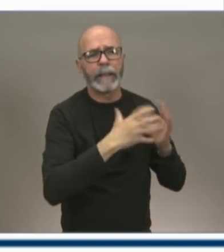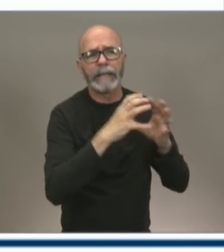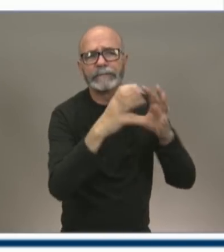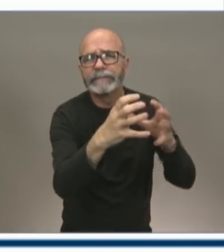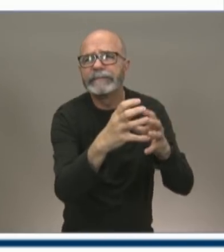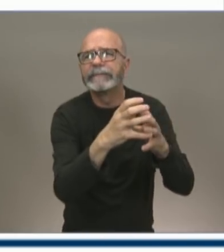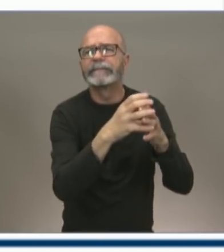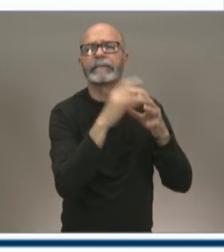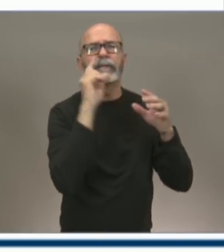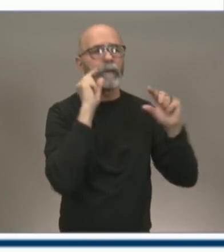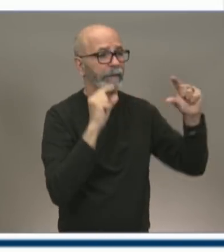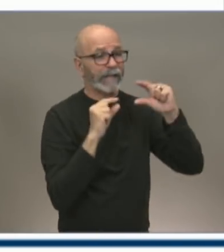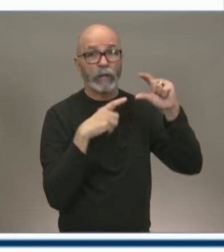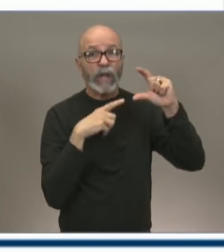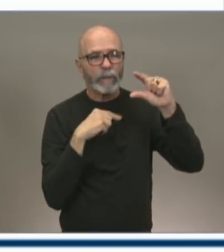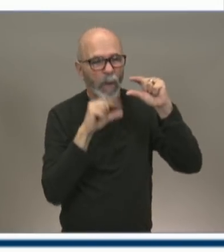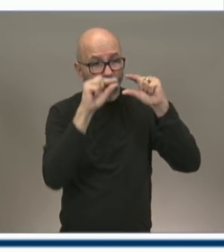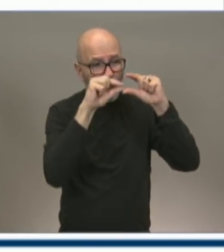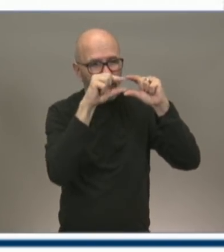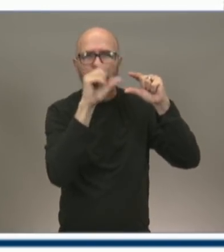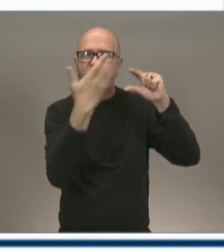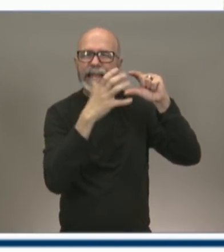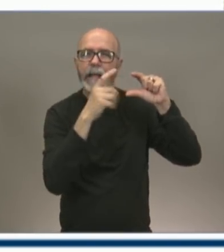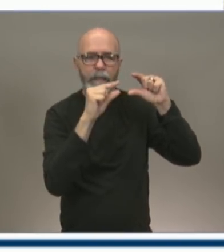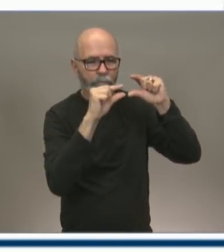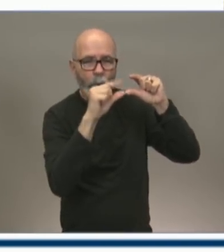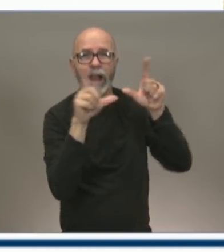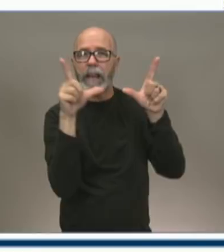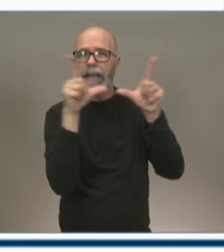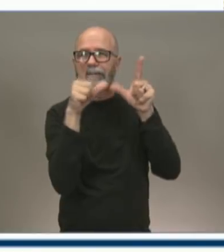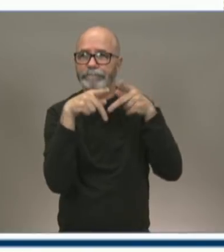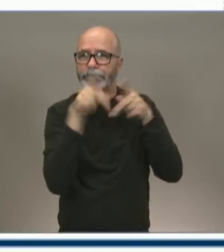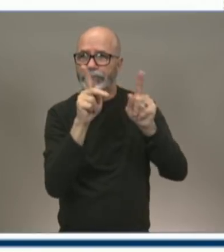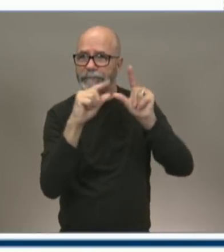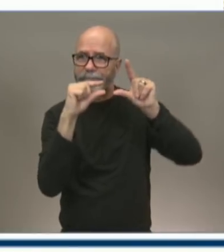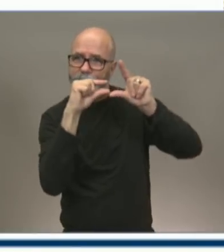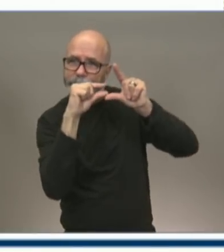is licensed. Next question will go to Carolyn Ray with CBC.